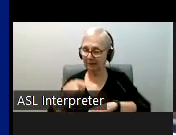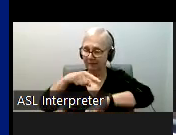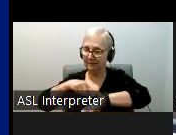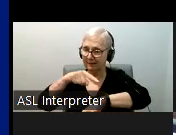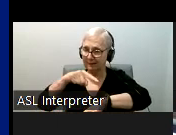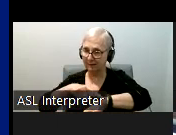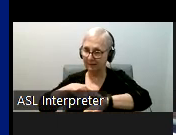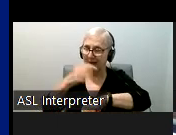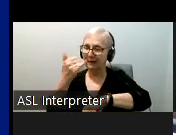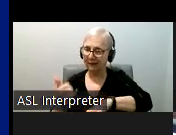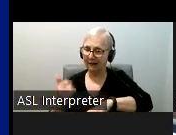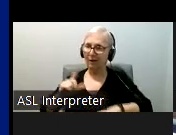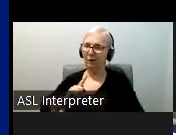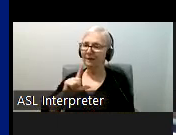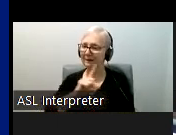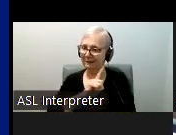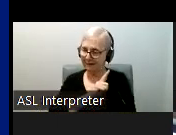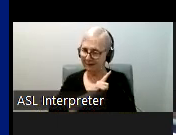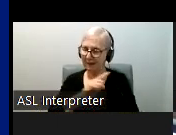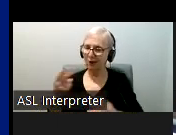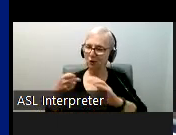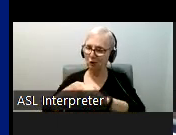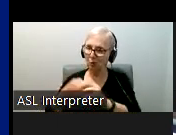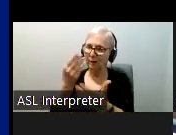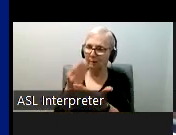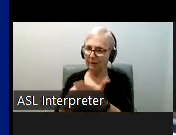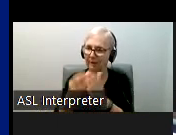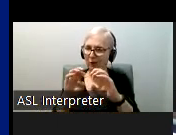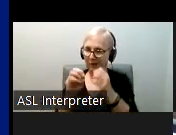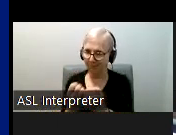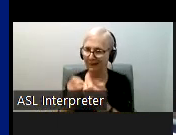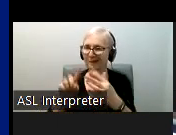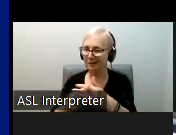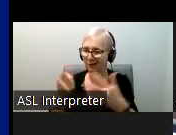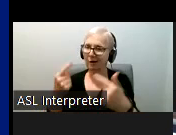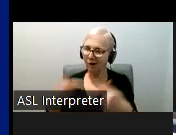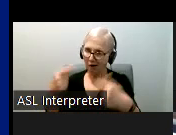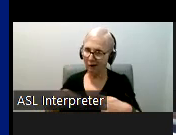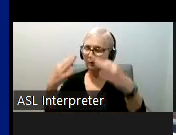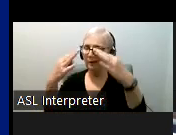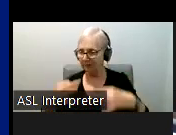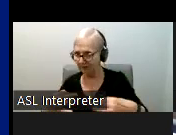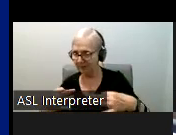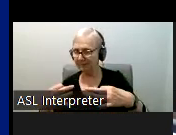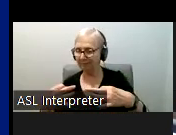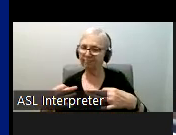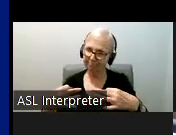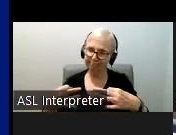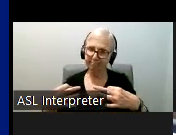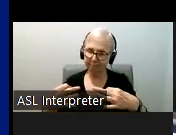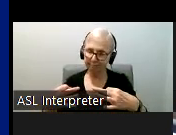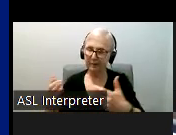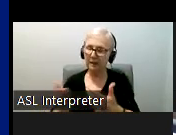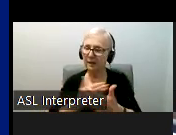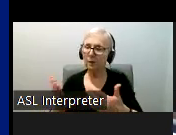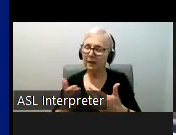point, now the legislature and the Joint Budget Committee are going to start arguing over it and making decisions. So